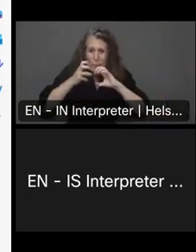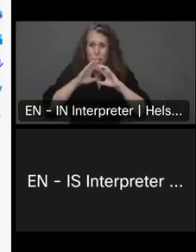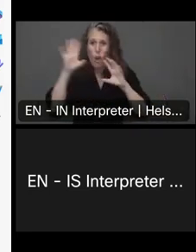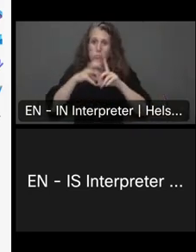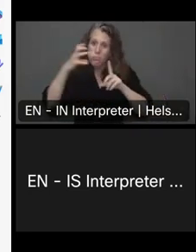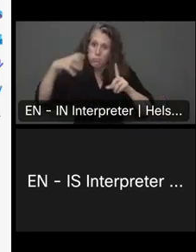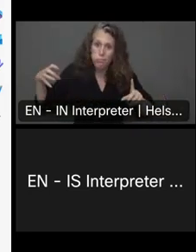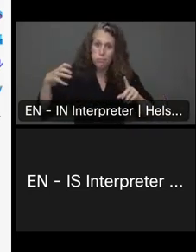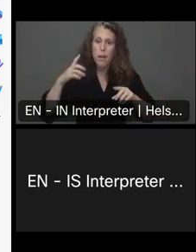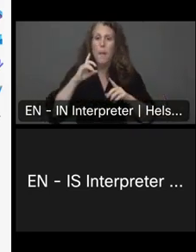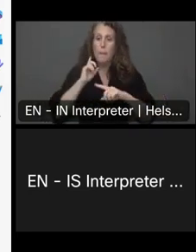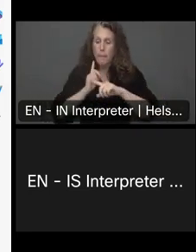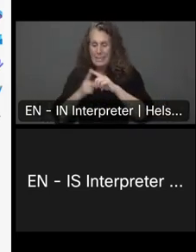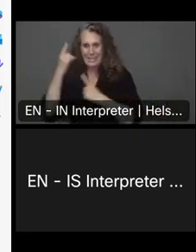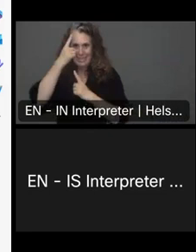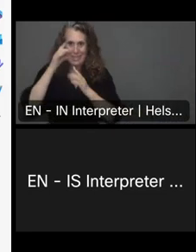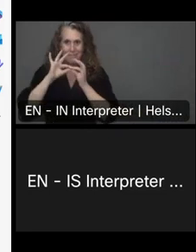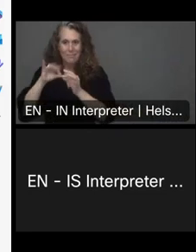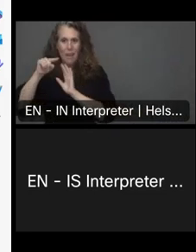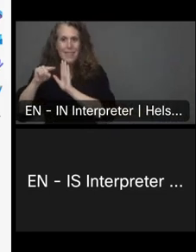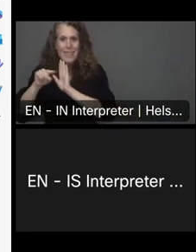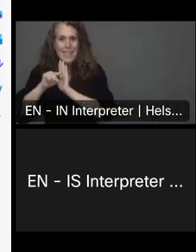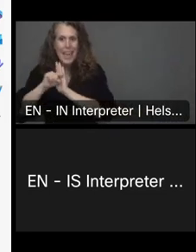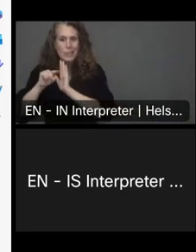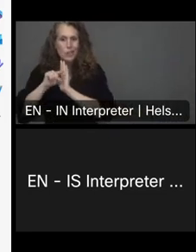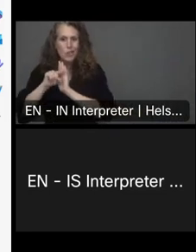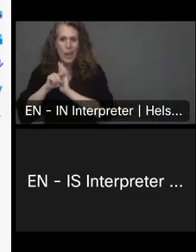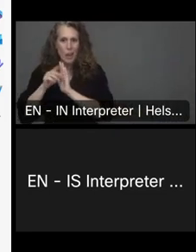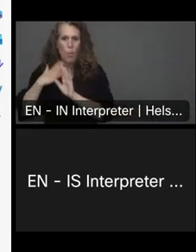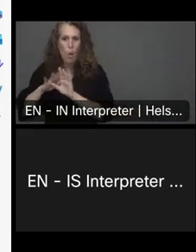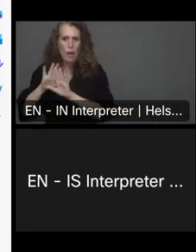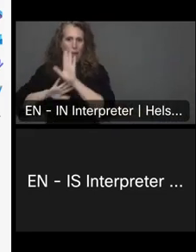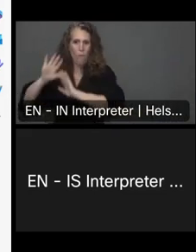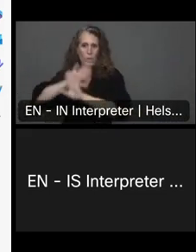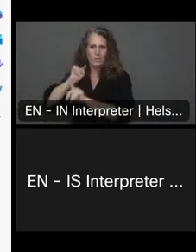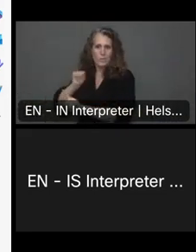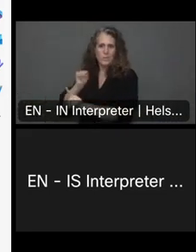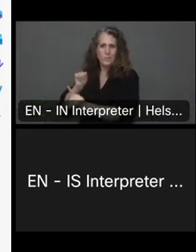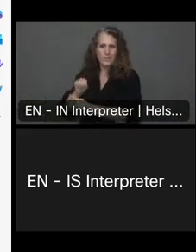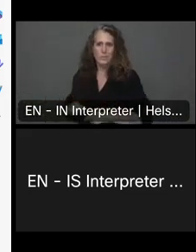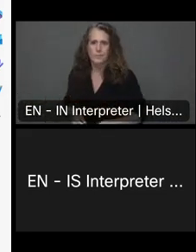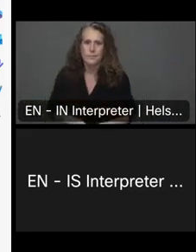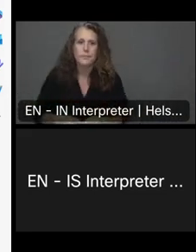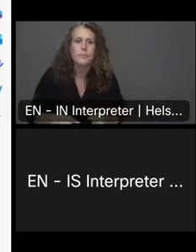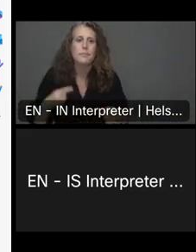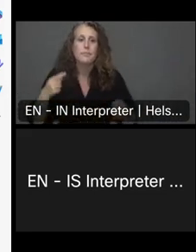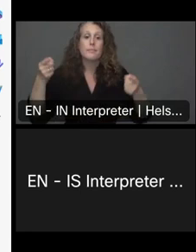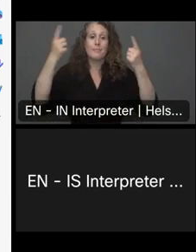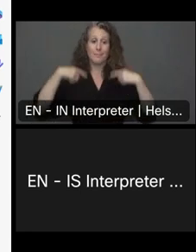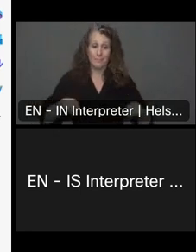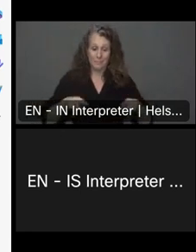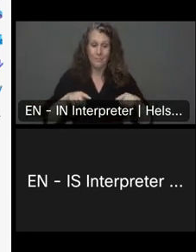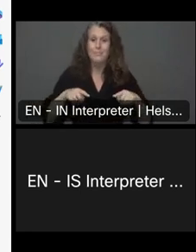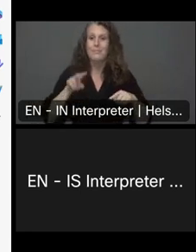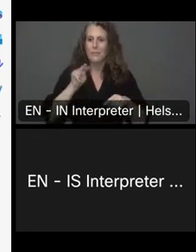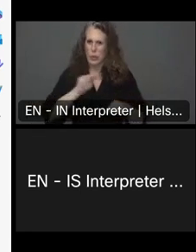of negation. Another venue for the trade-off is typological and diachronic work